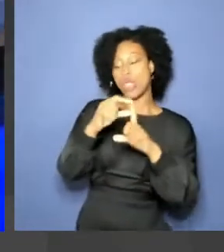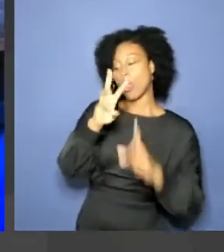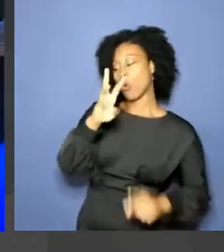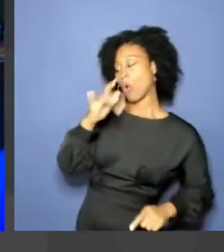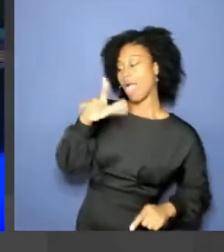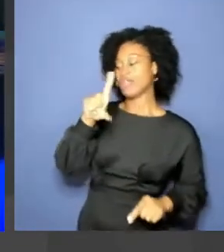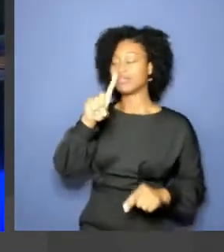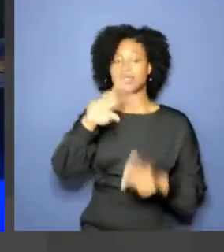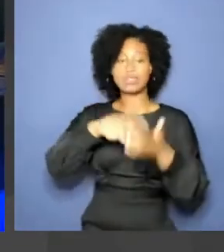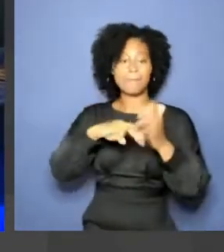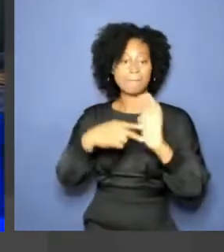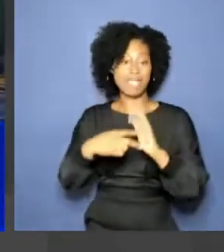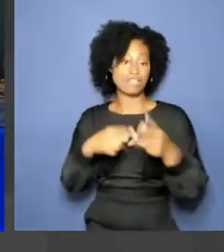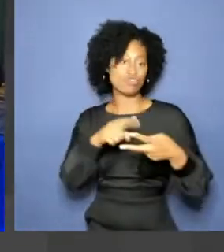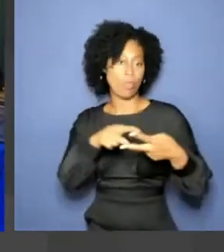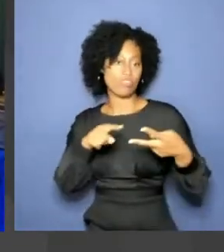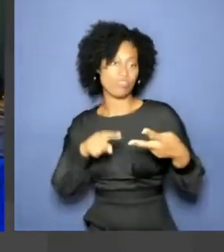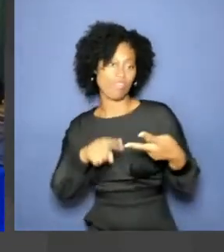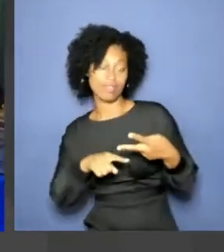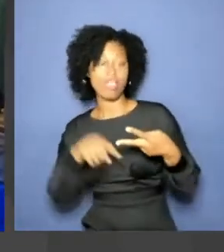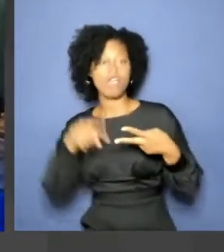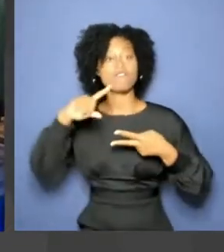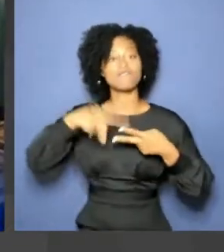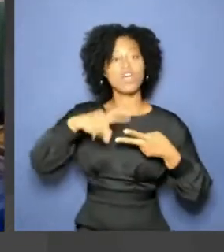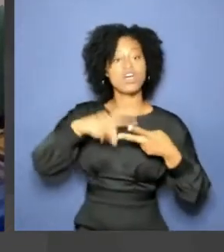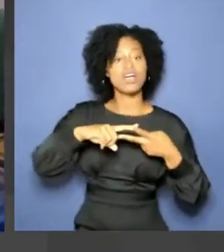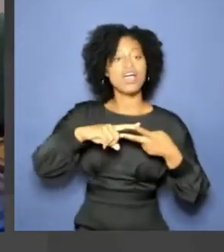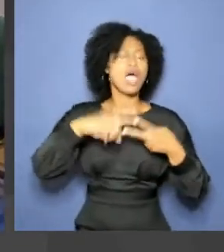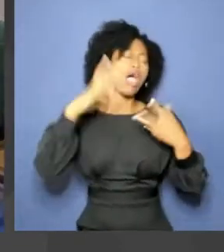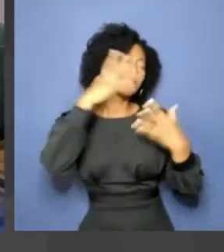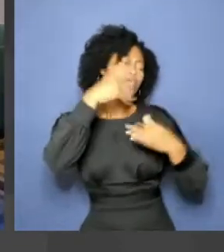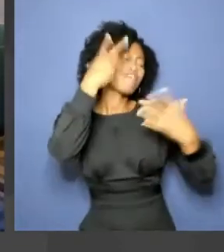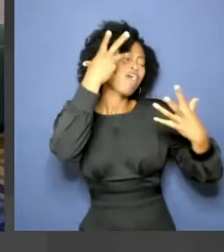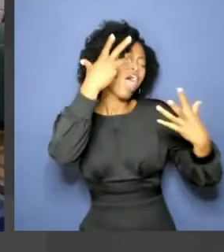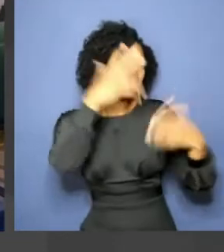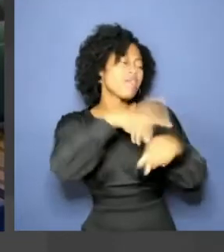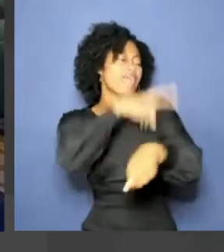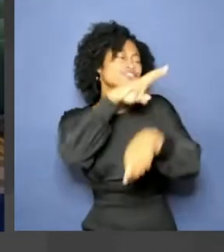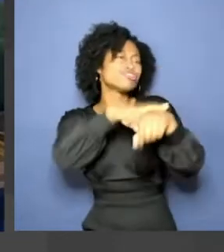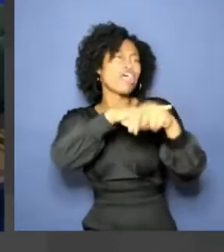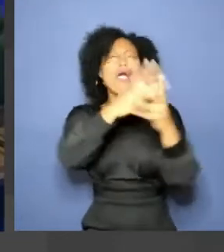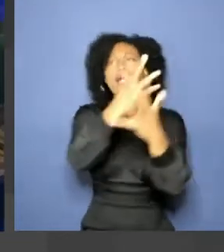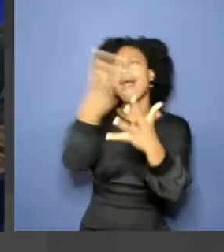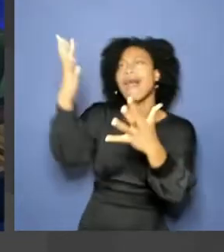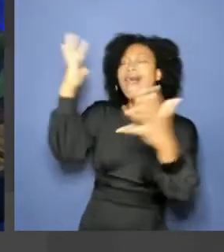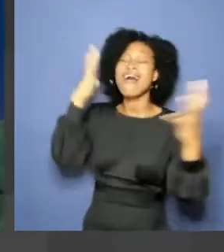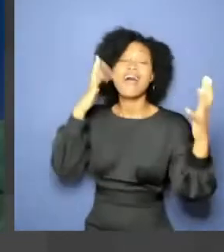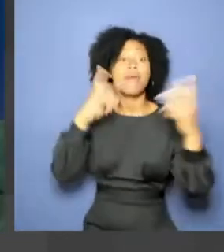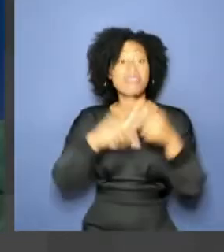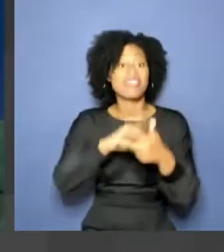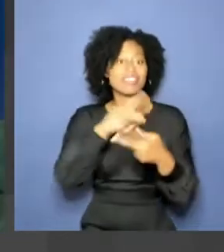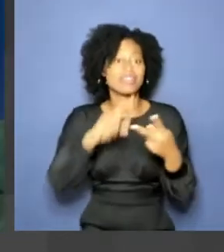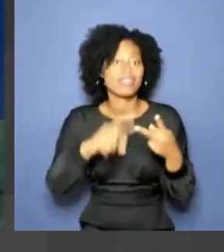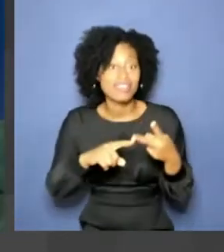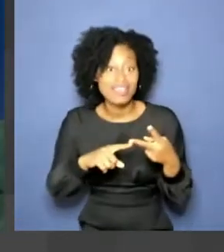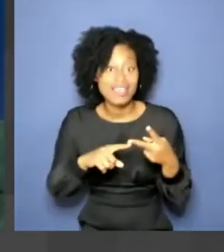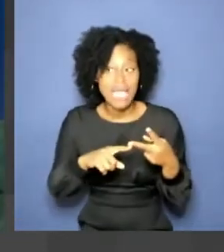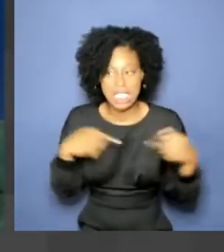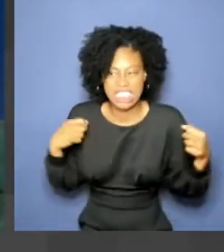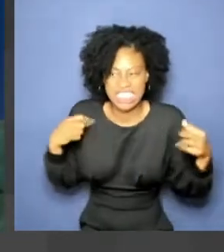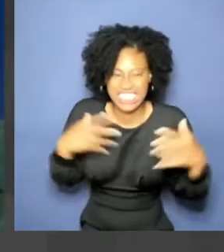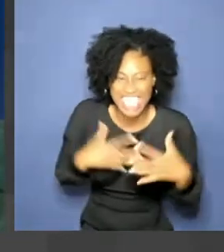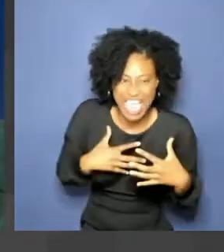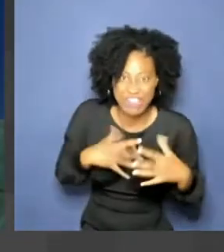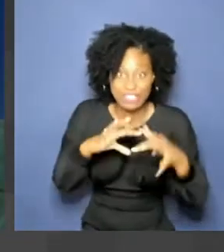two things for us. So the first thing is like beautiful nature. And the second thing is like really scary challenges